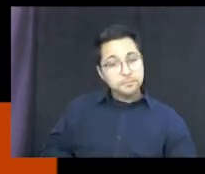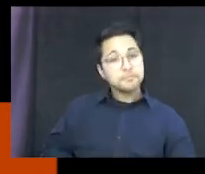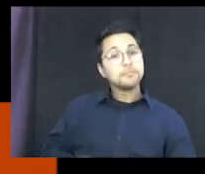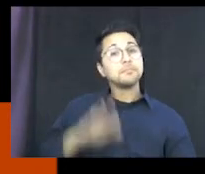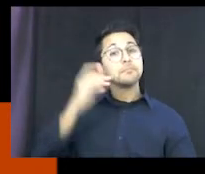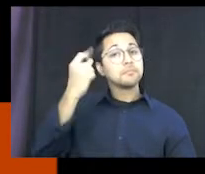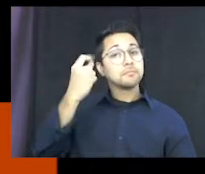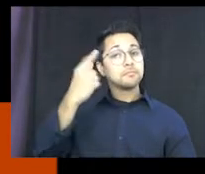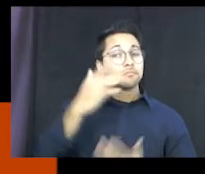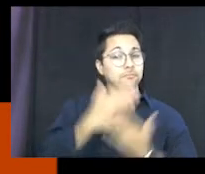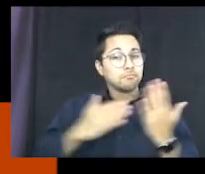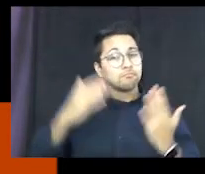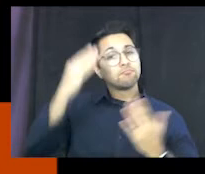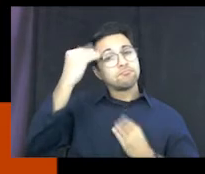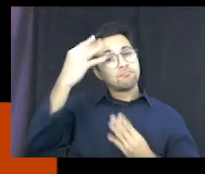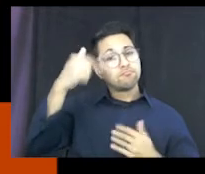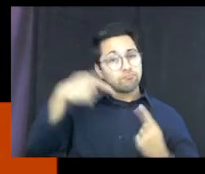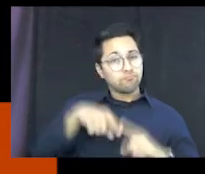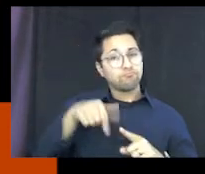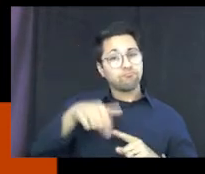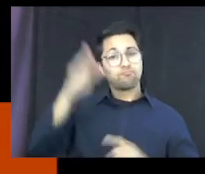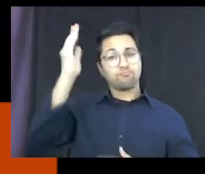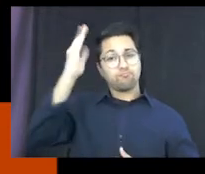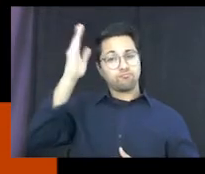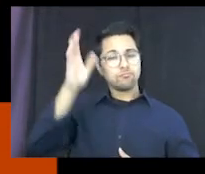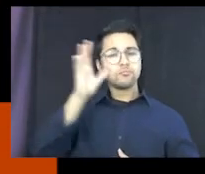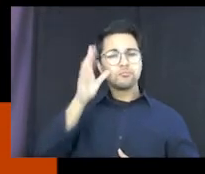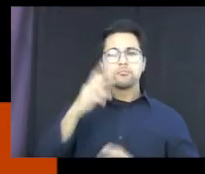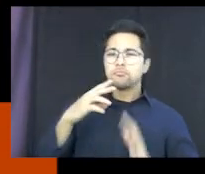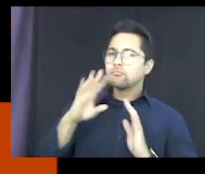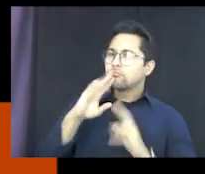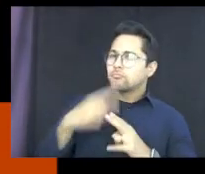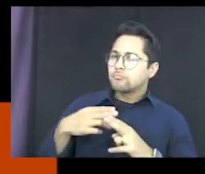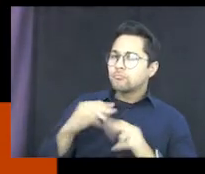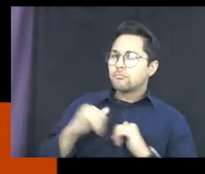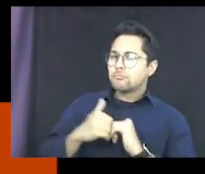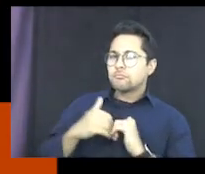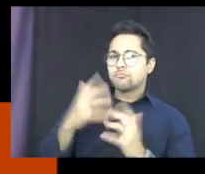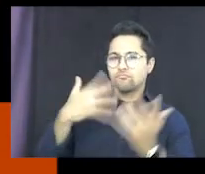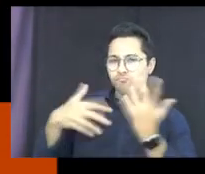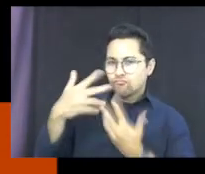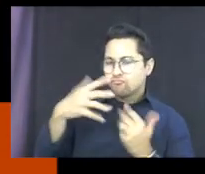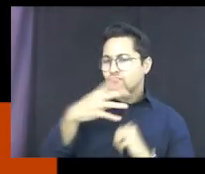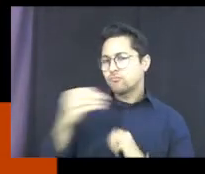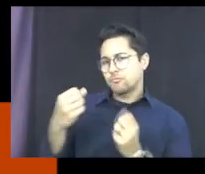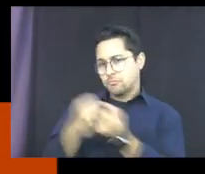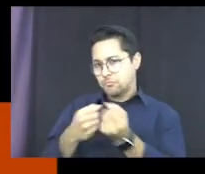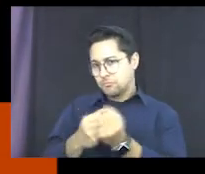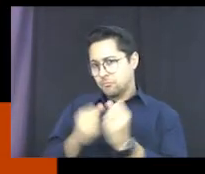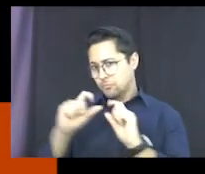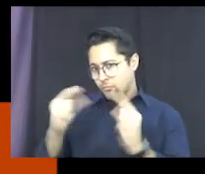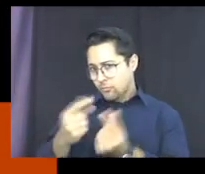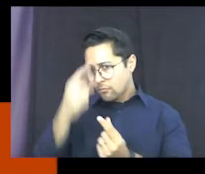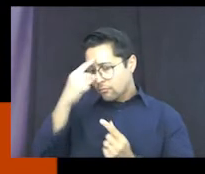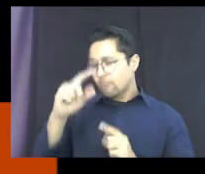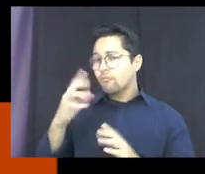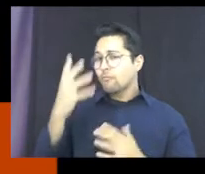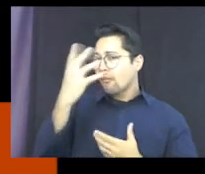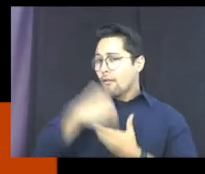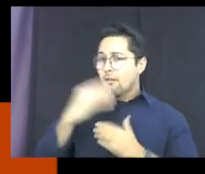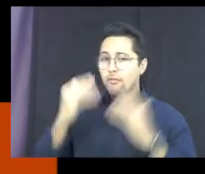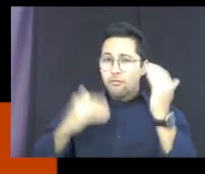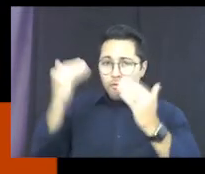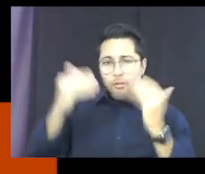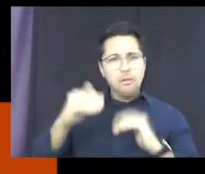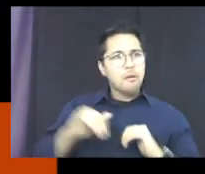Some of the content shared within this presentation reflects how social and support groups for autistic adults